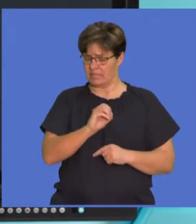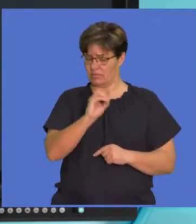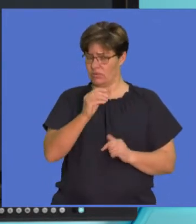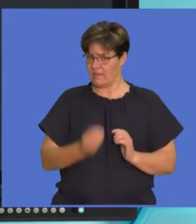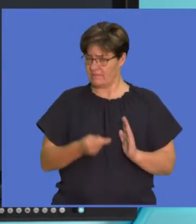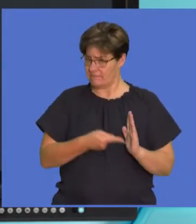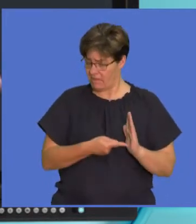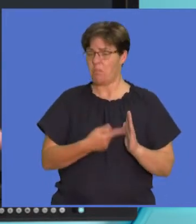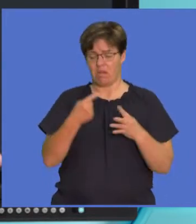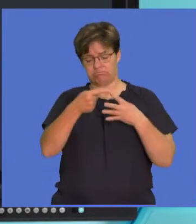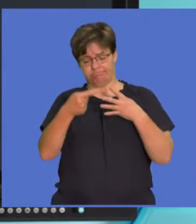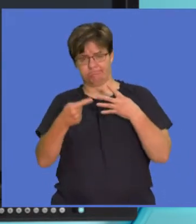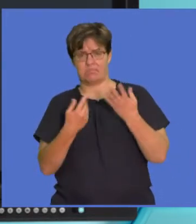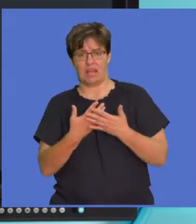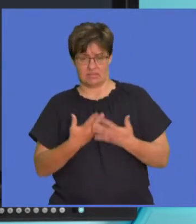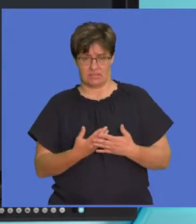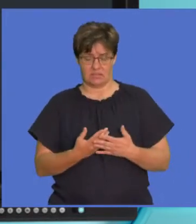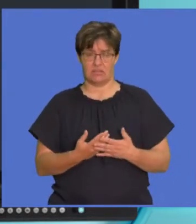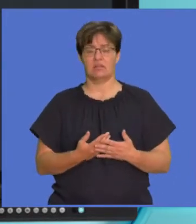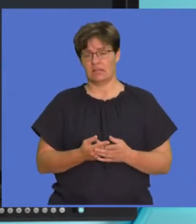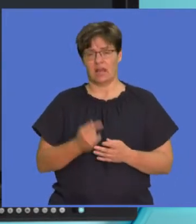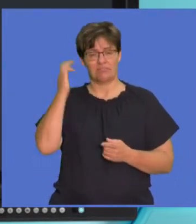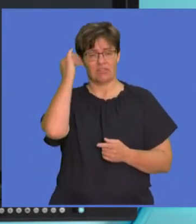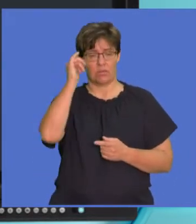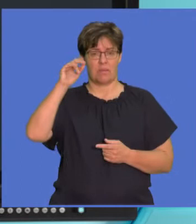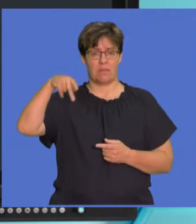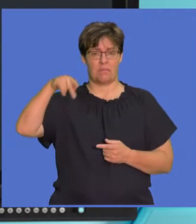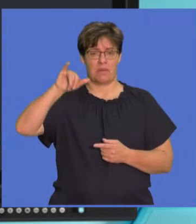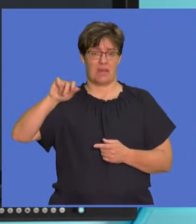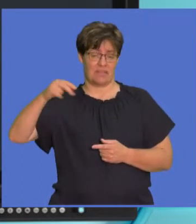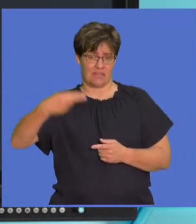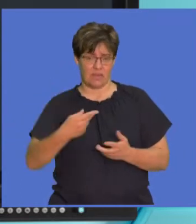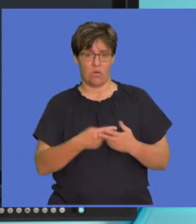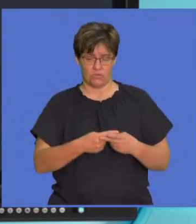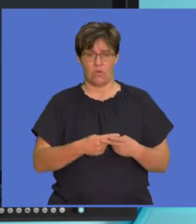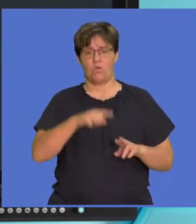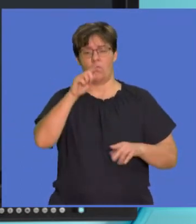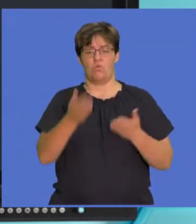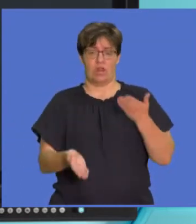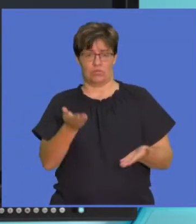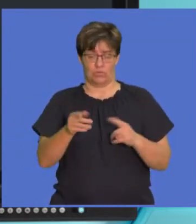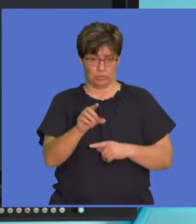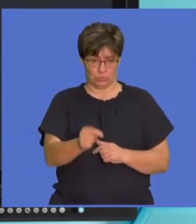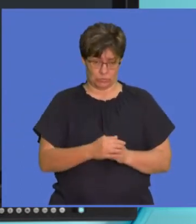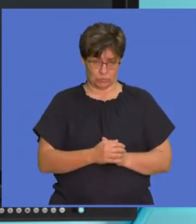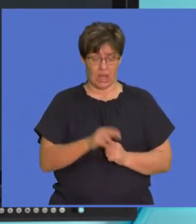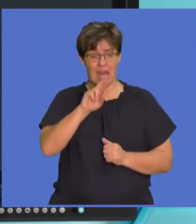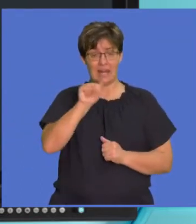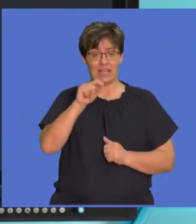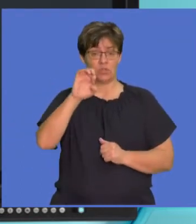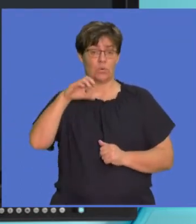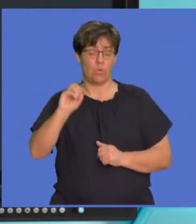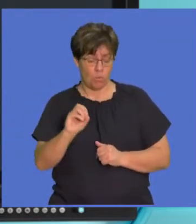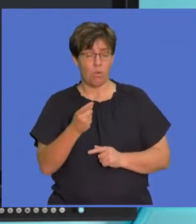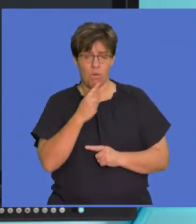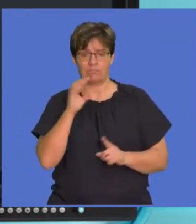angled. That is using the theorem of Pythagoras, also using the ratios. Now we're going to use the ratios in